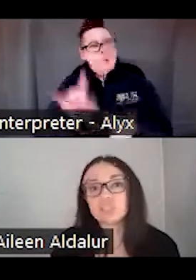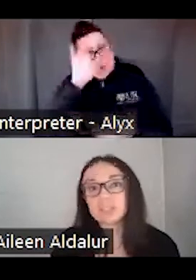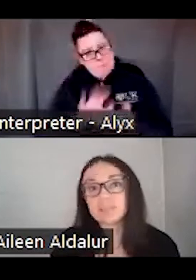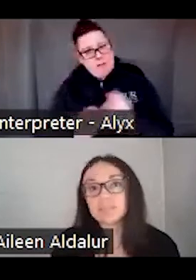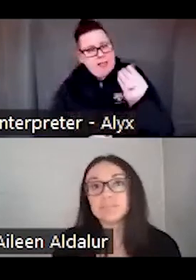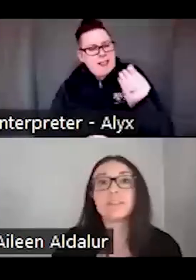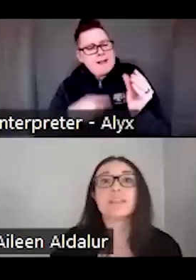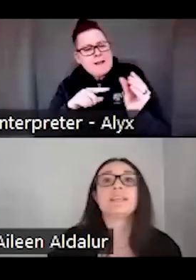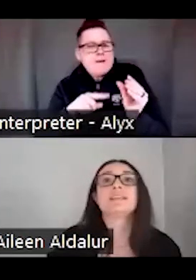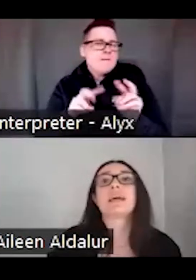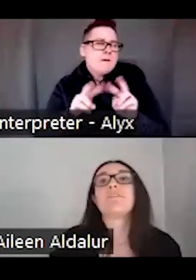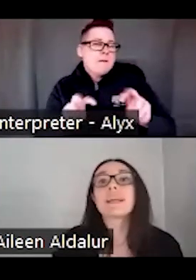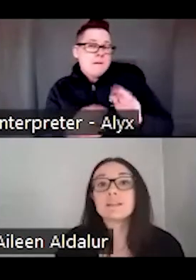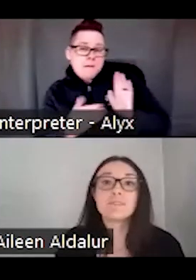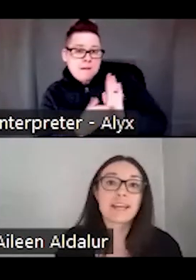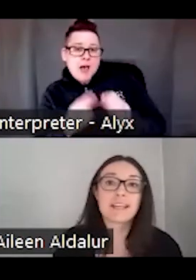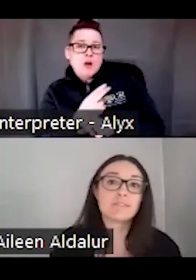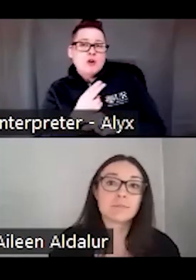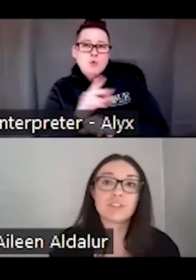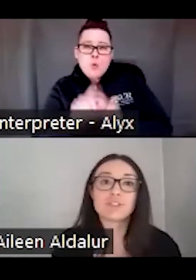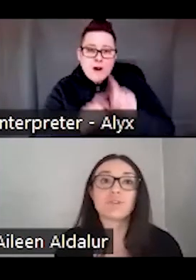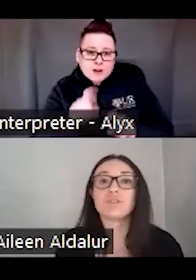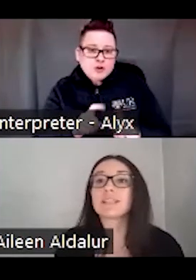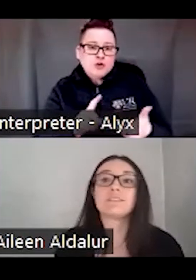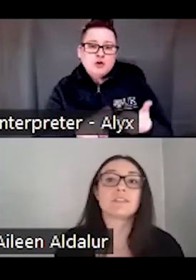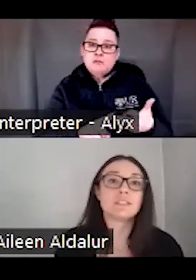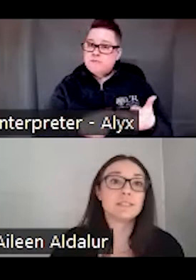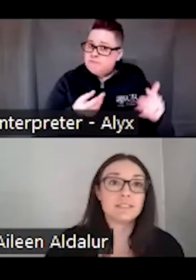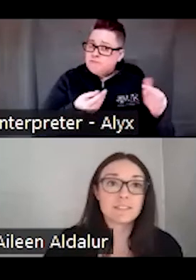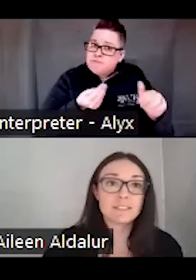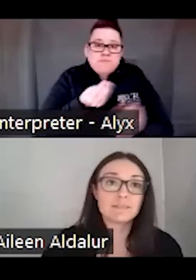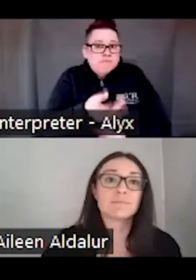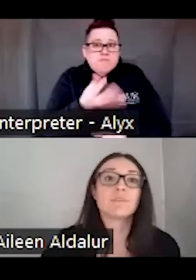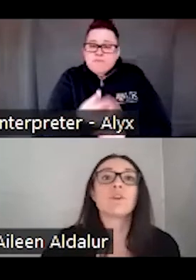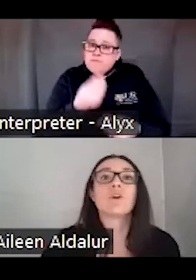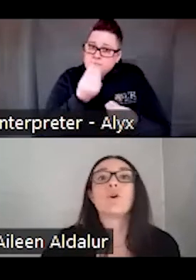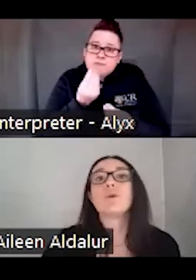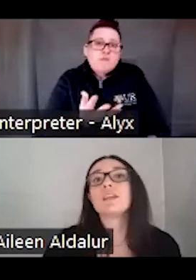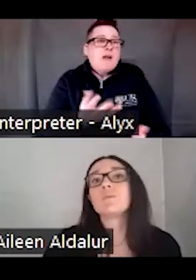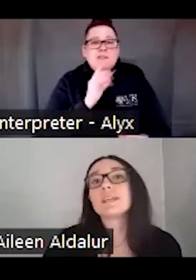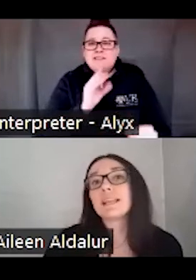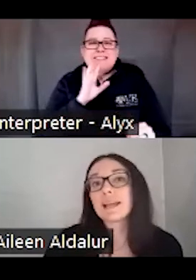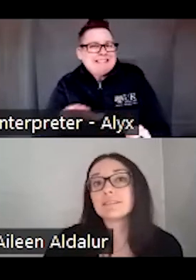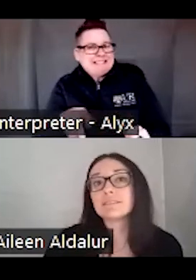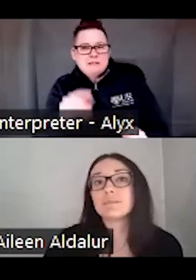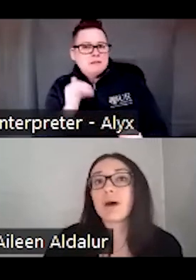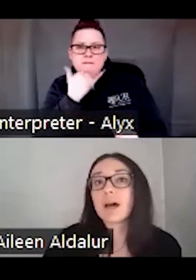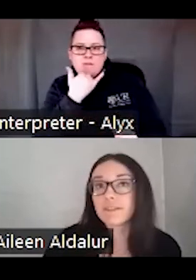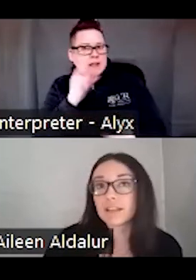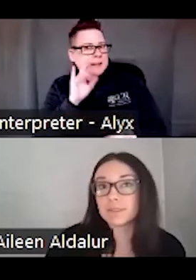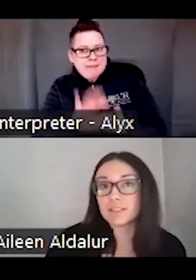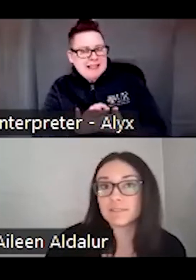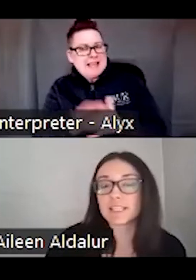strategic questioning, directly providing information or correcting faulty beliefs, working with the client